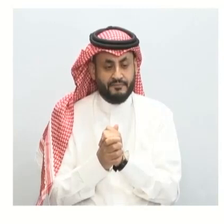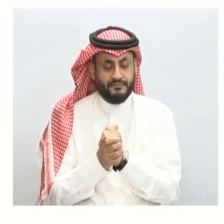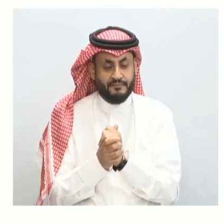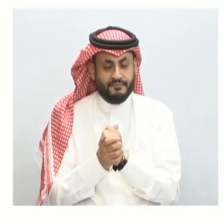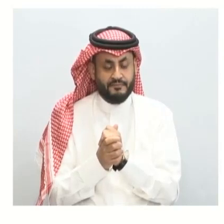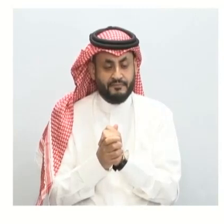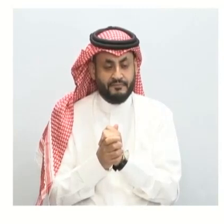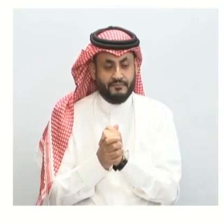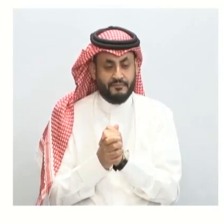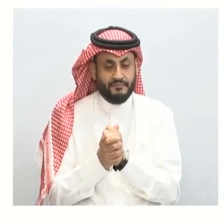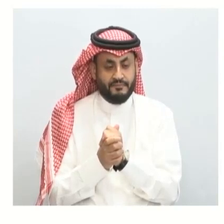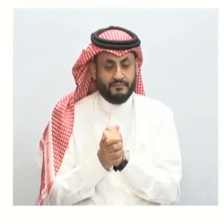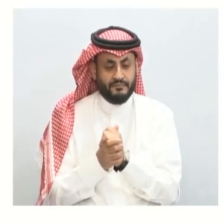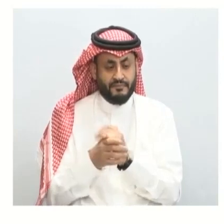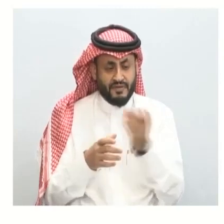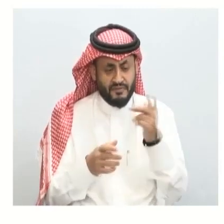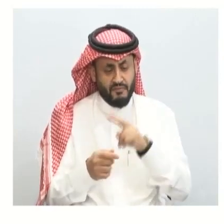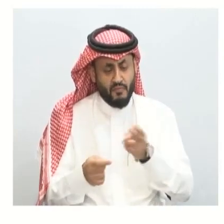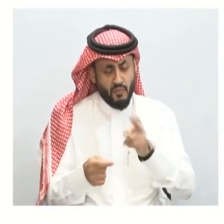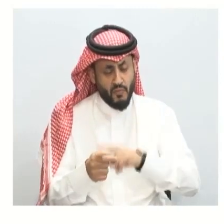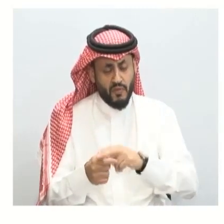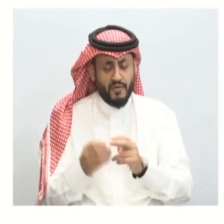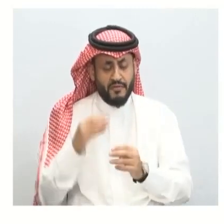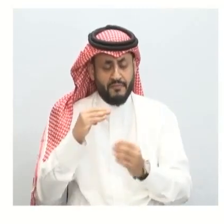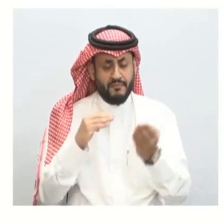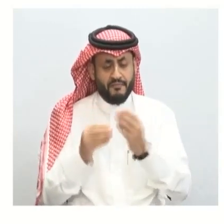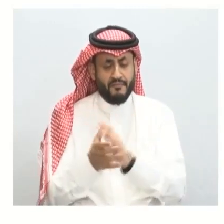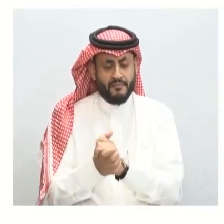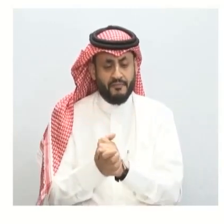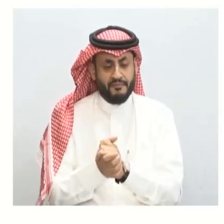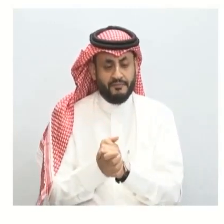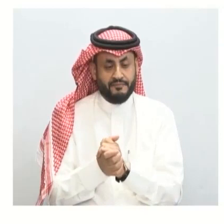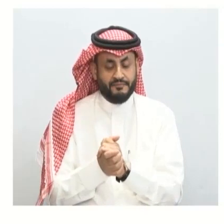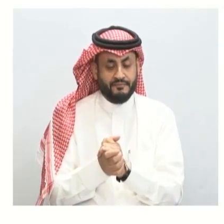Also, we can say that we send signals into space through radio and TV waves.